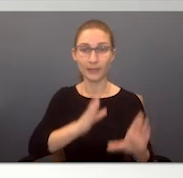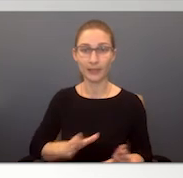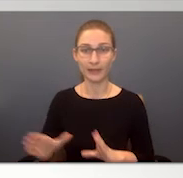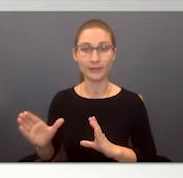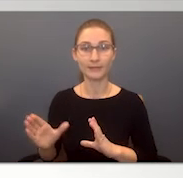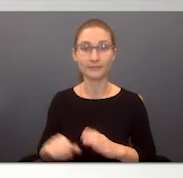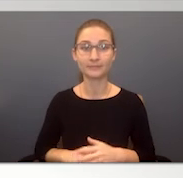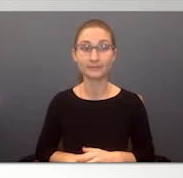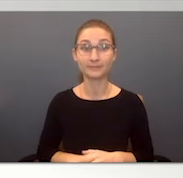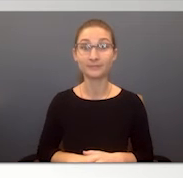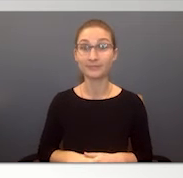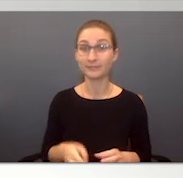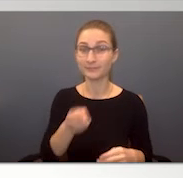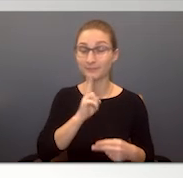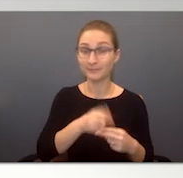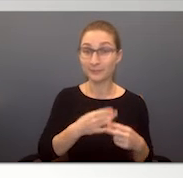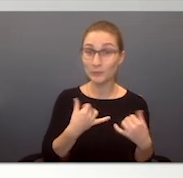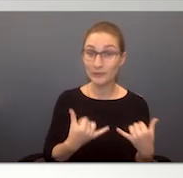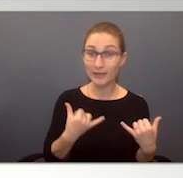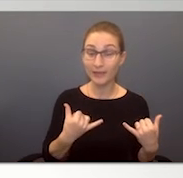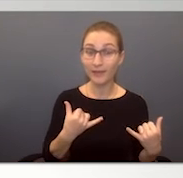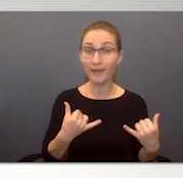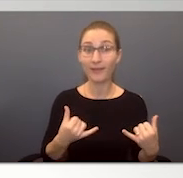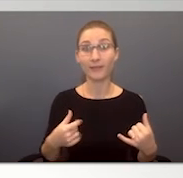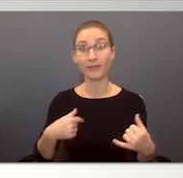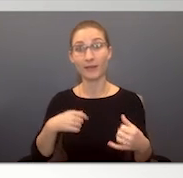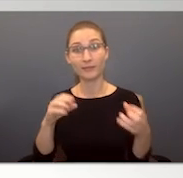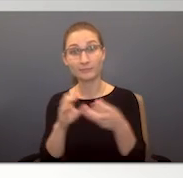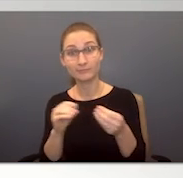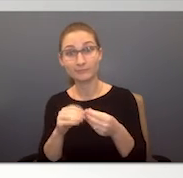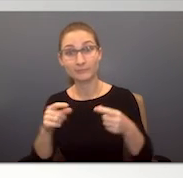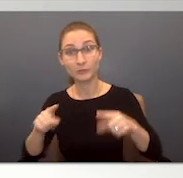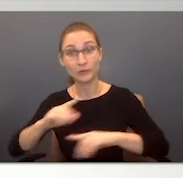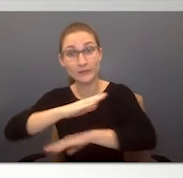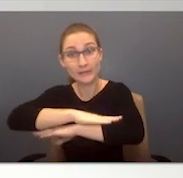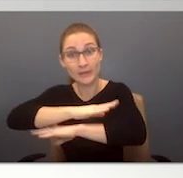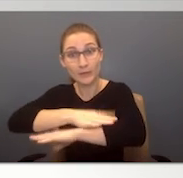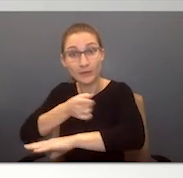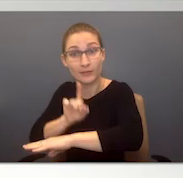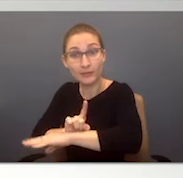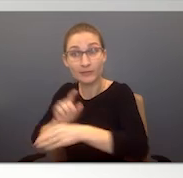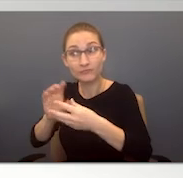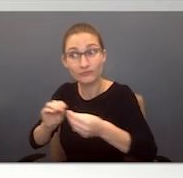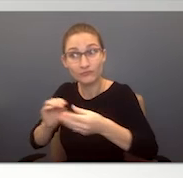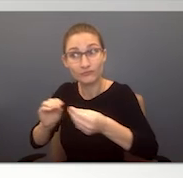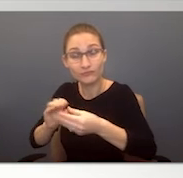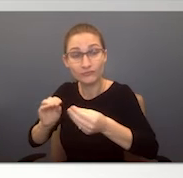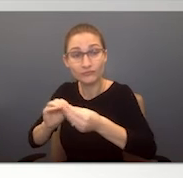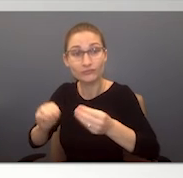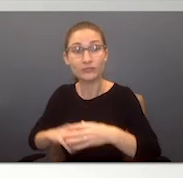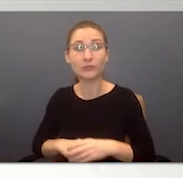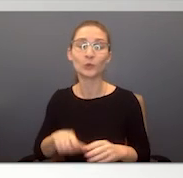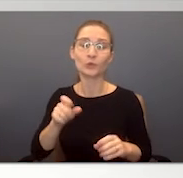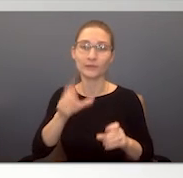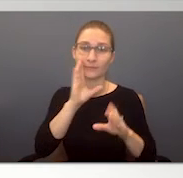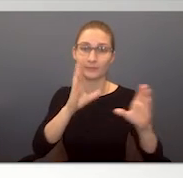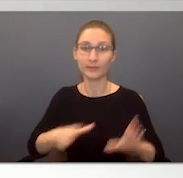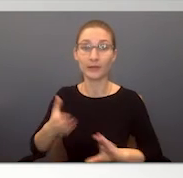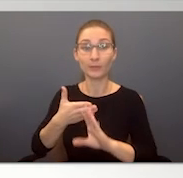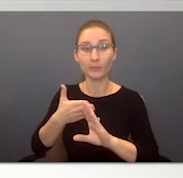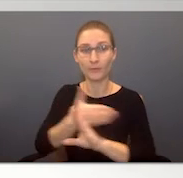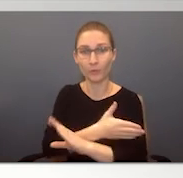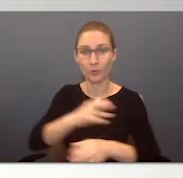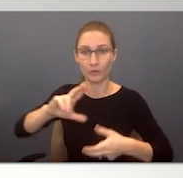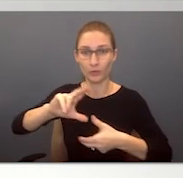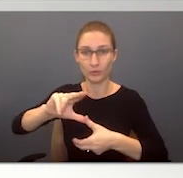Have a plan. I've said this today. I've said it at my table. Have a plan. I'm big at having plans. So plan before